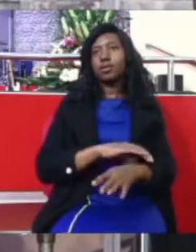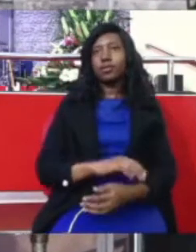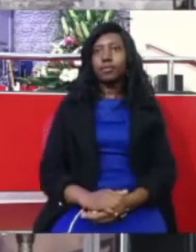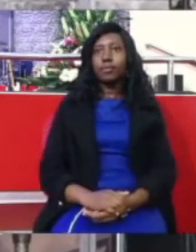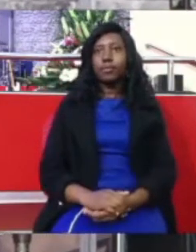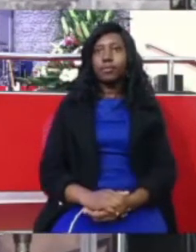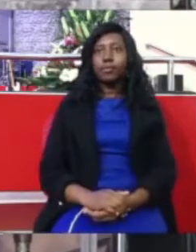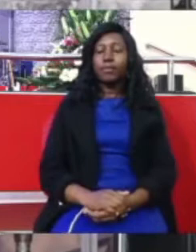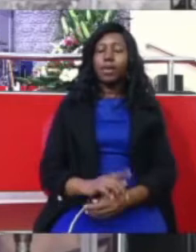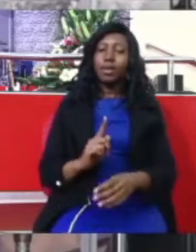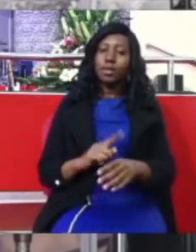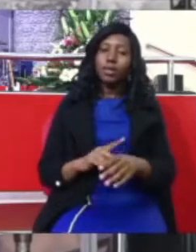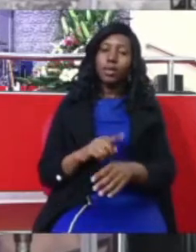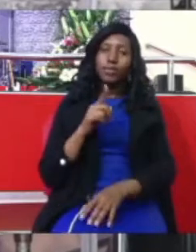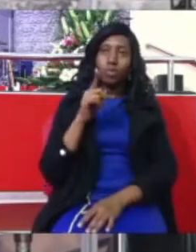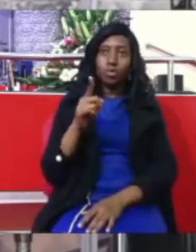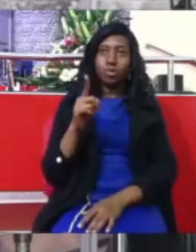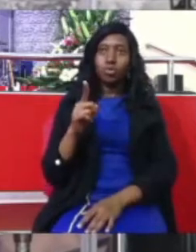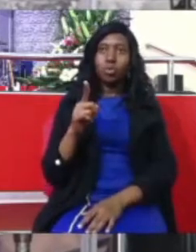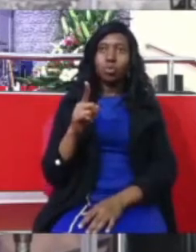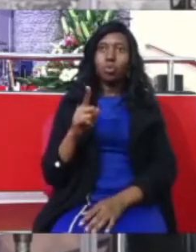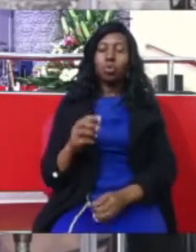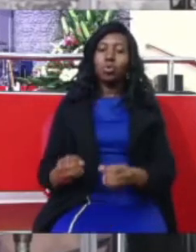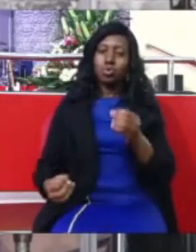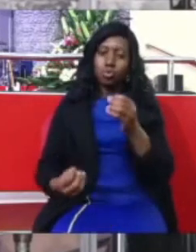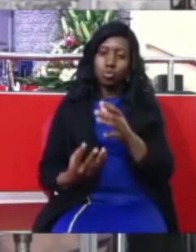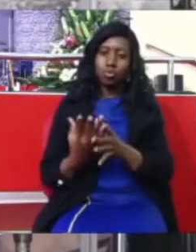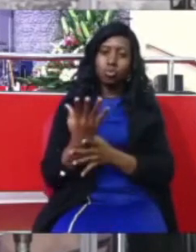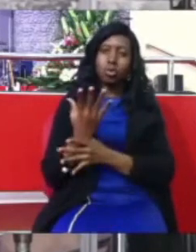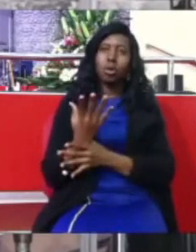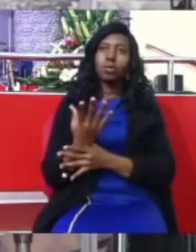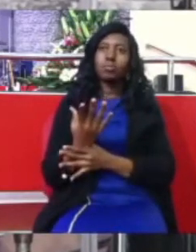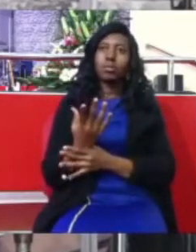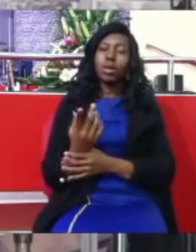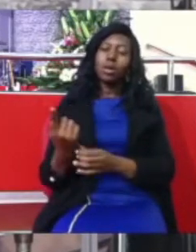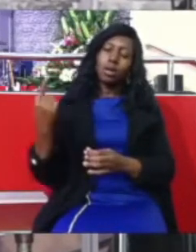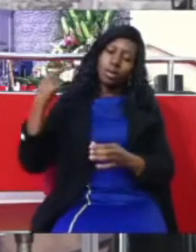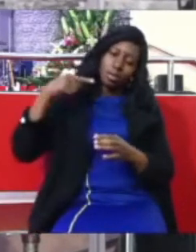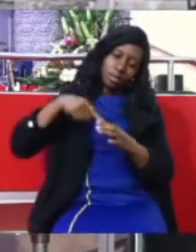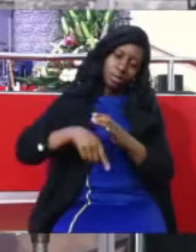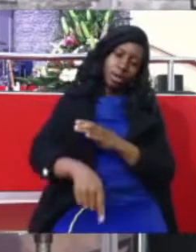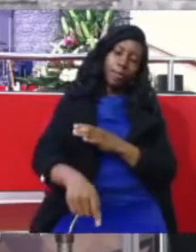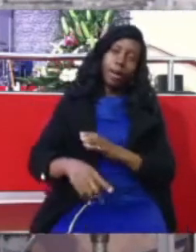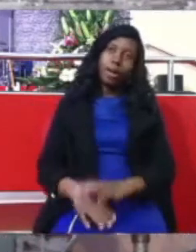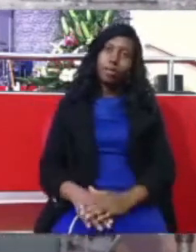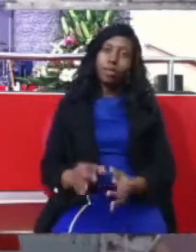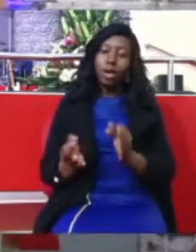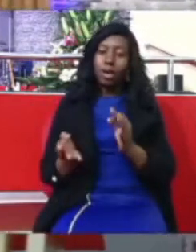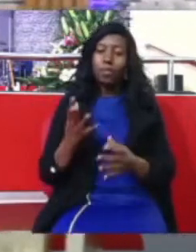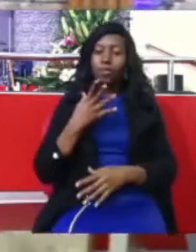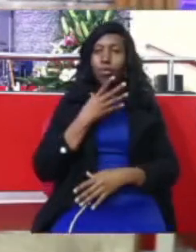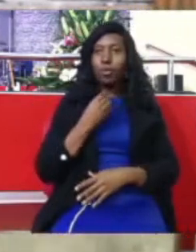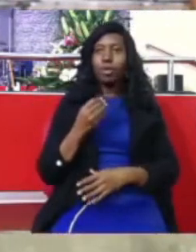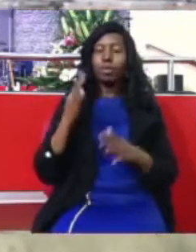It is time for us to launch deeper. It is time if you want the great catch. And when I'm talking